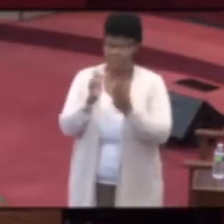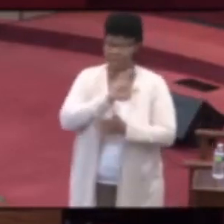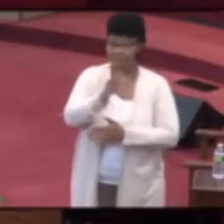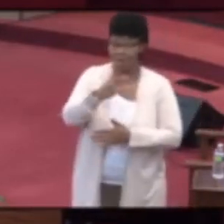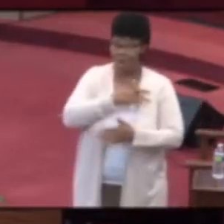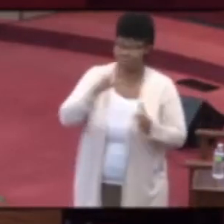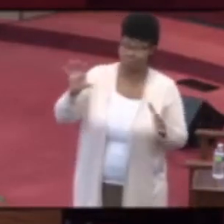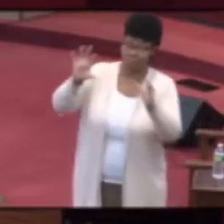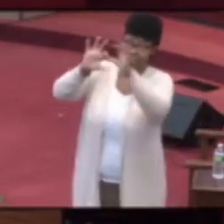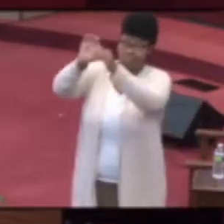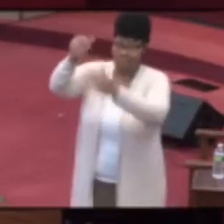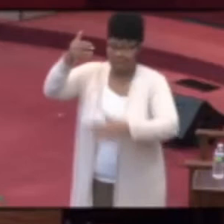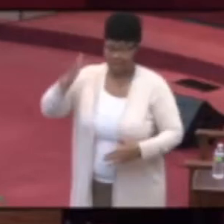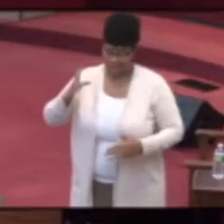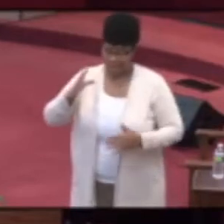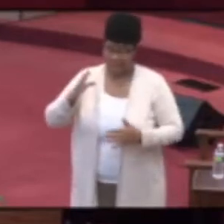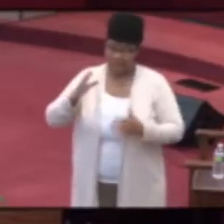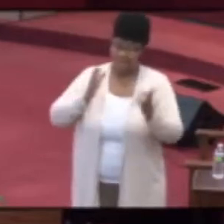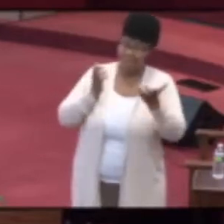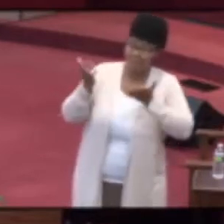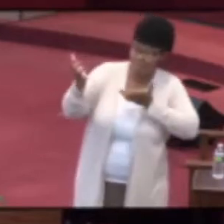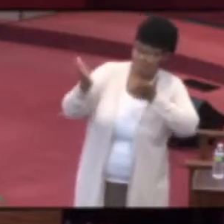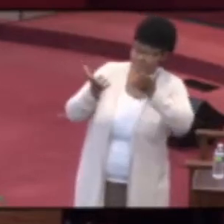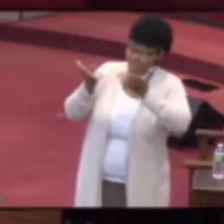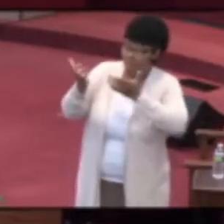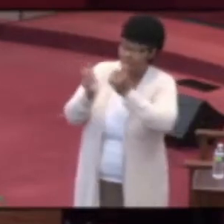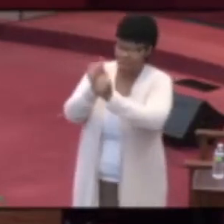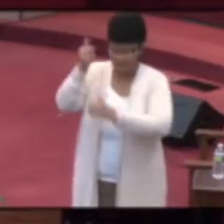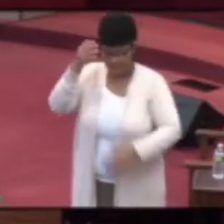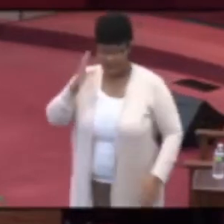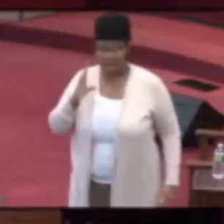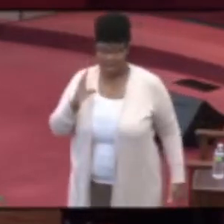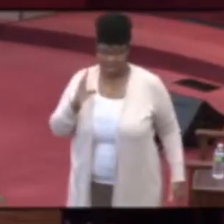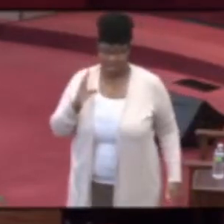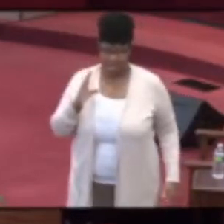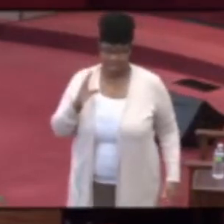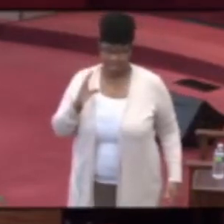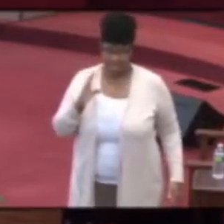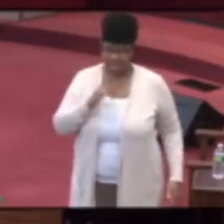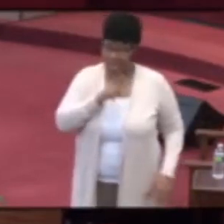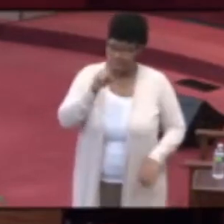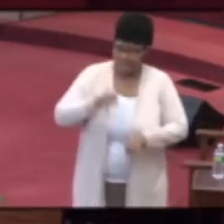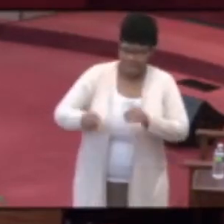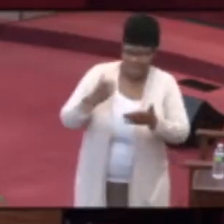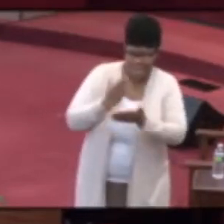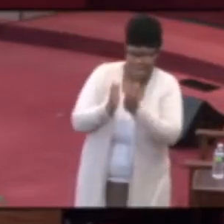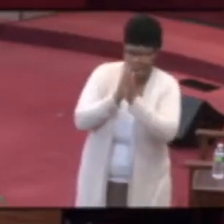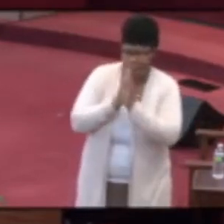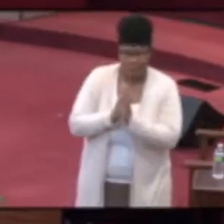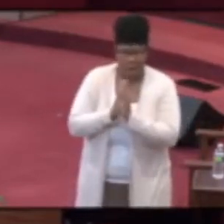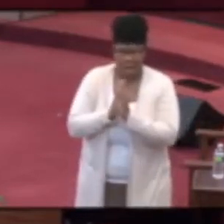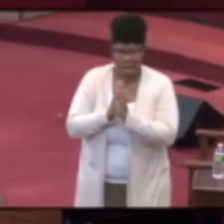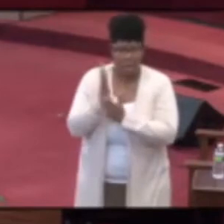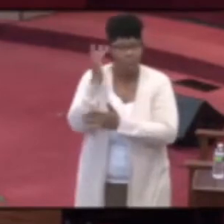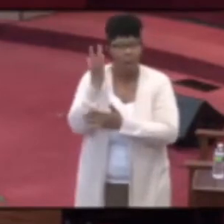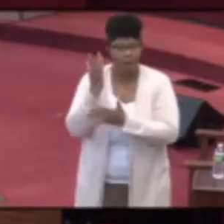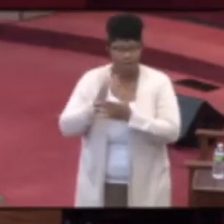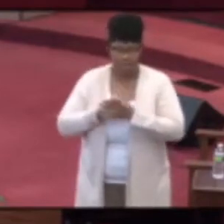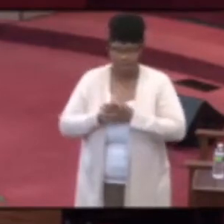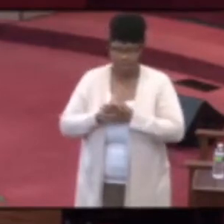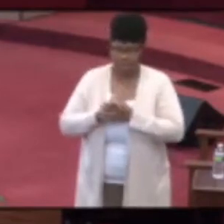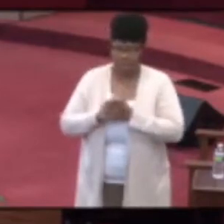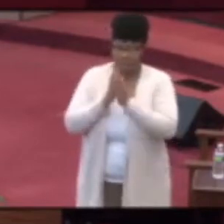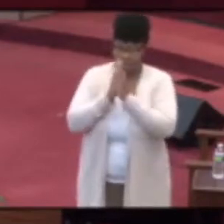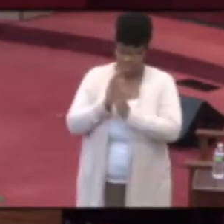home, it is the intimate conversational exchange you have with God, you can't give up on prayer. Why? Because